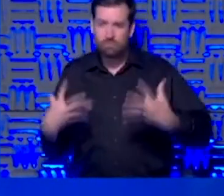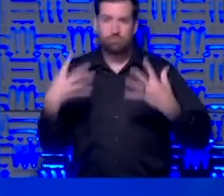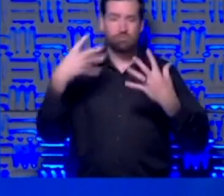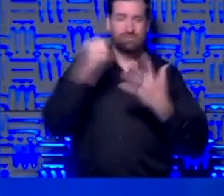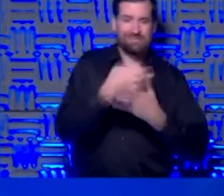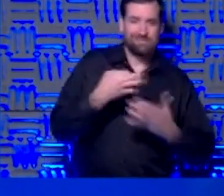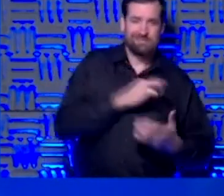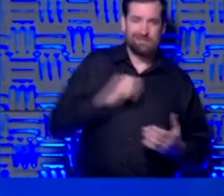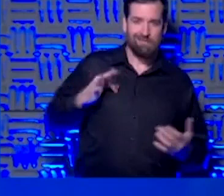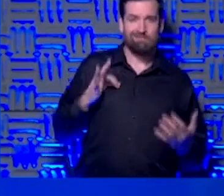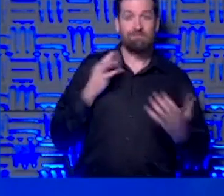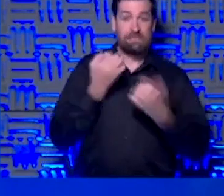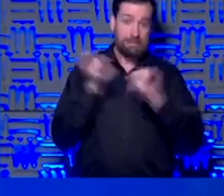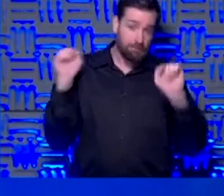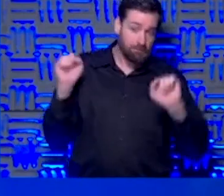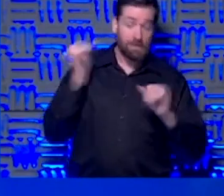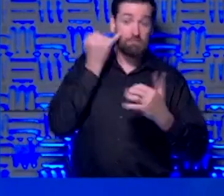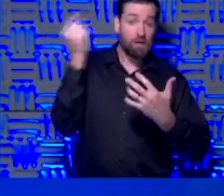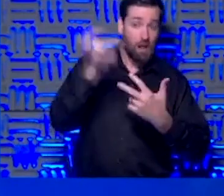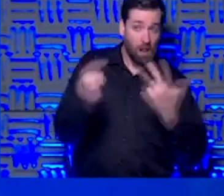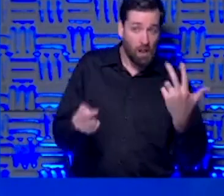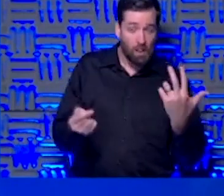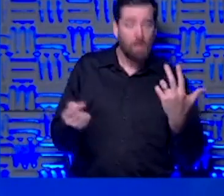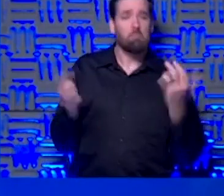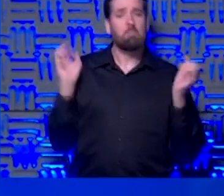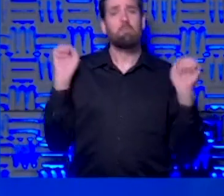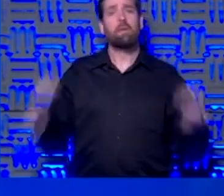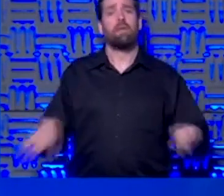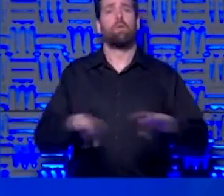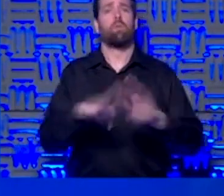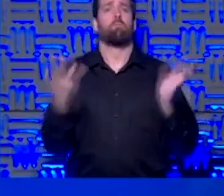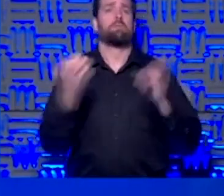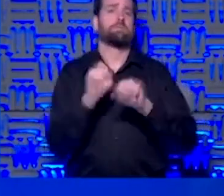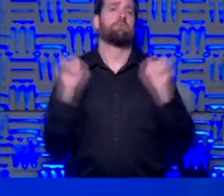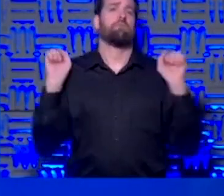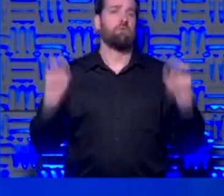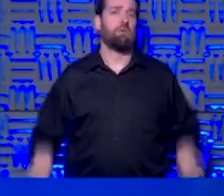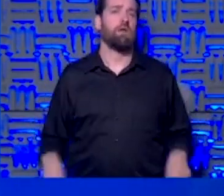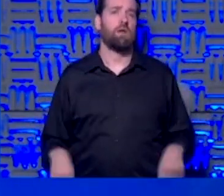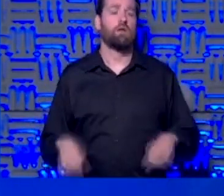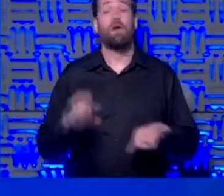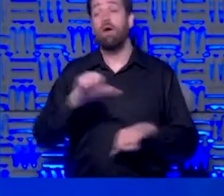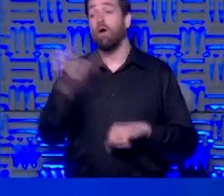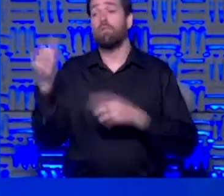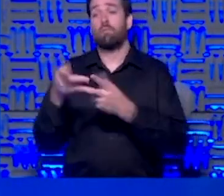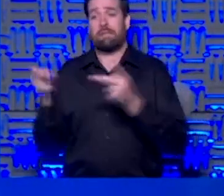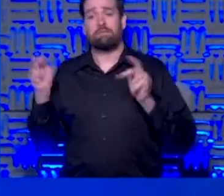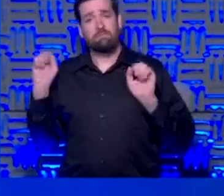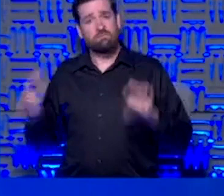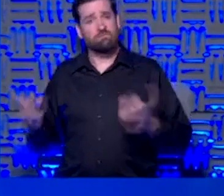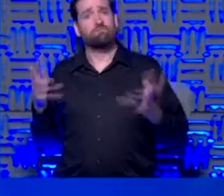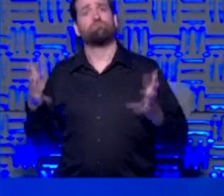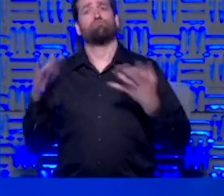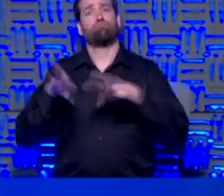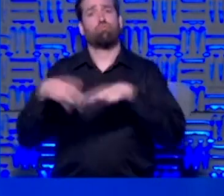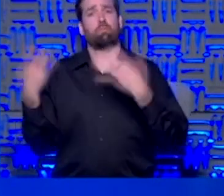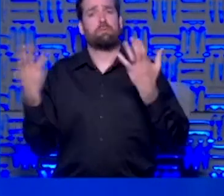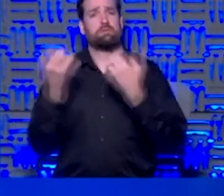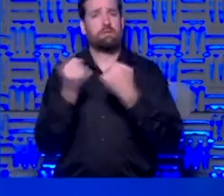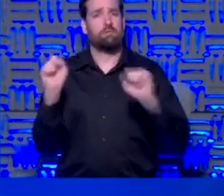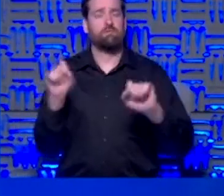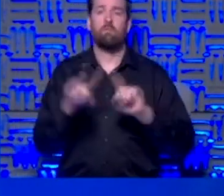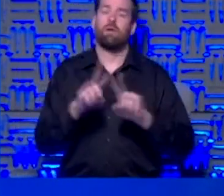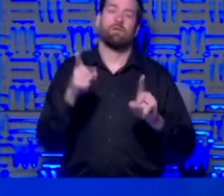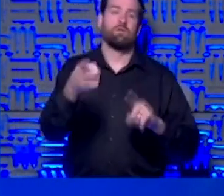If those things are in place, I think you can reopen safely. We've opened some other places safely. But a lot of it comes down, I know you guys got to